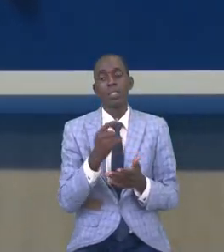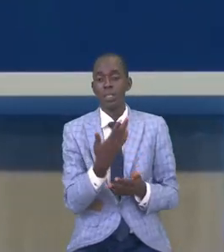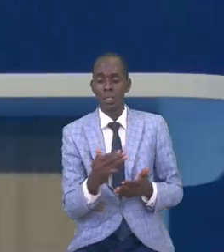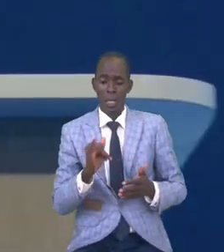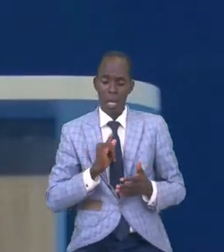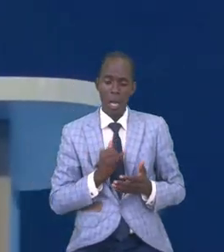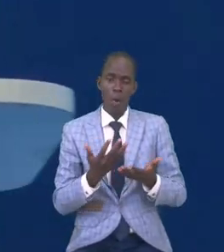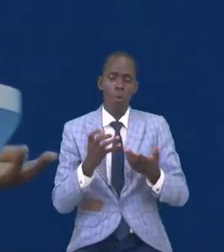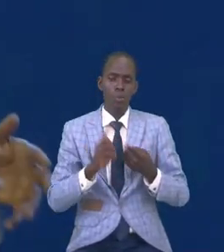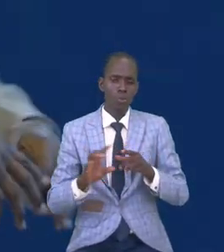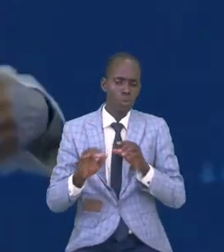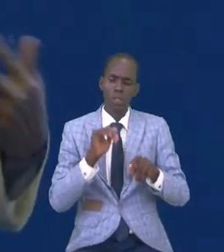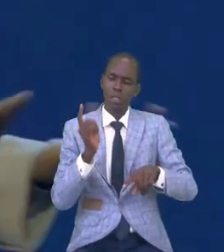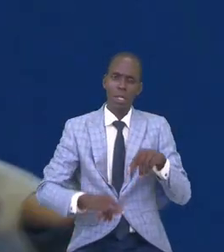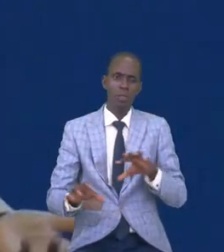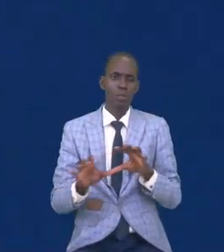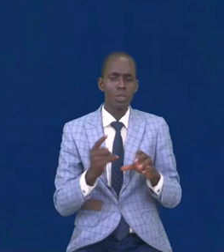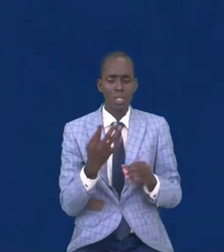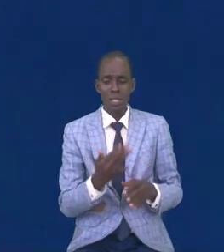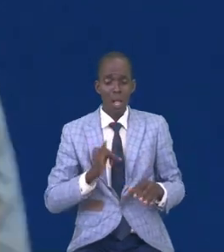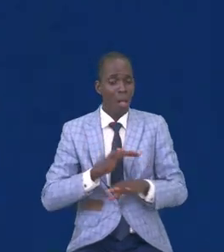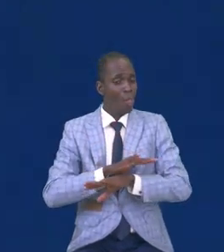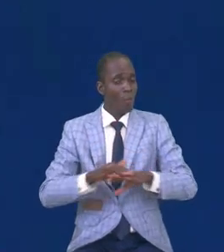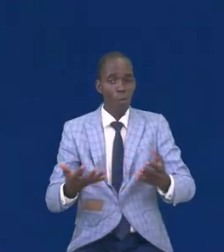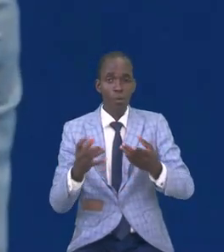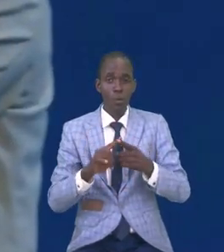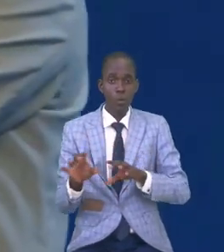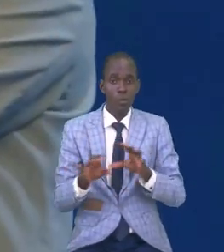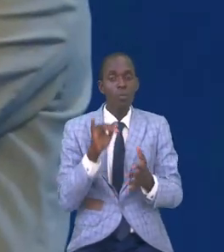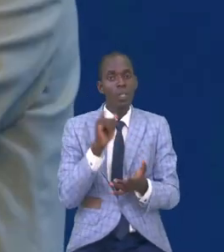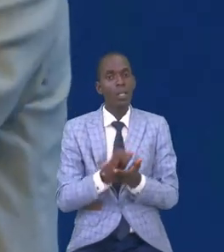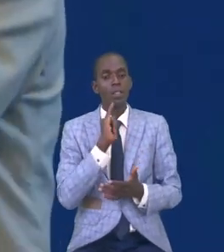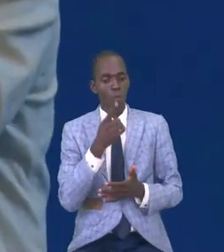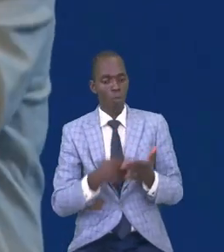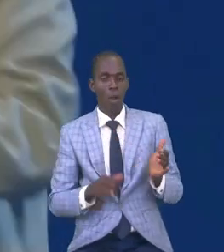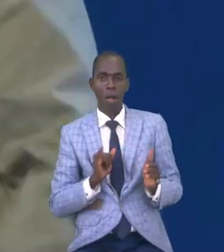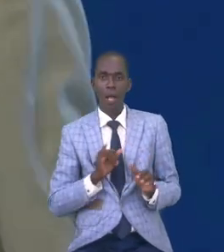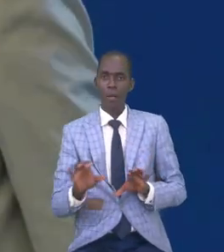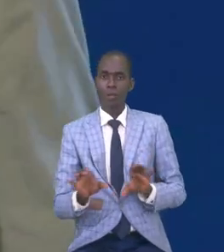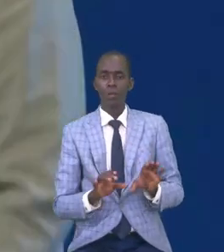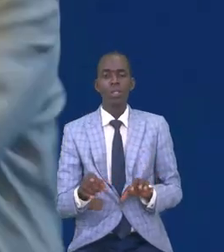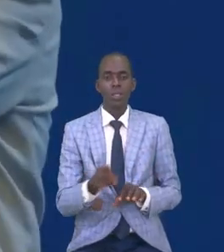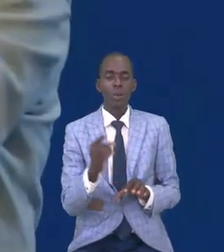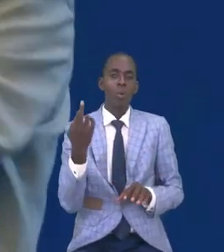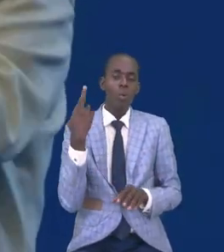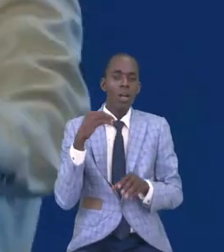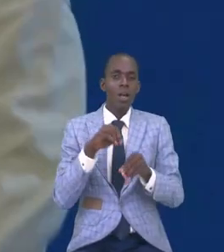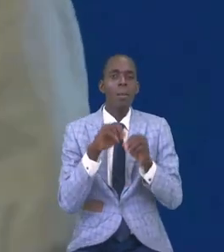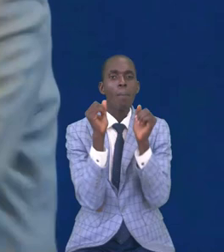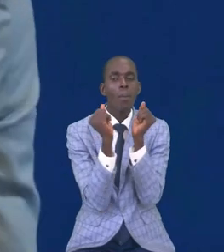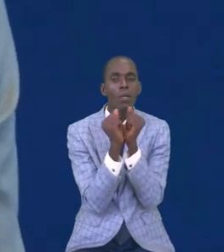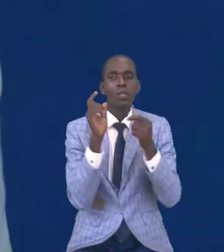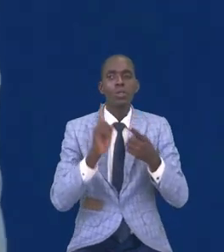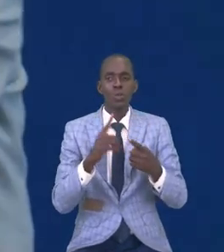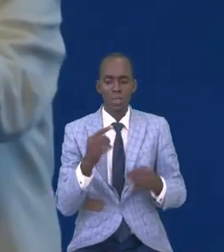do, I could not do. The things I don't want to do, that's what I do. They were in bondage to the